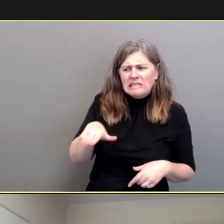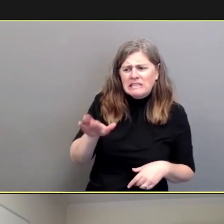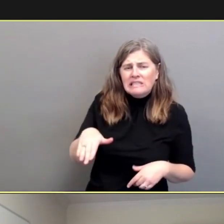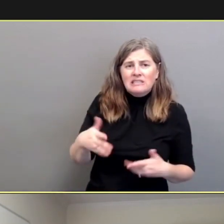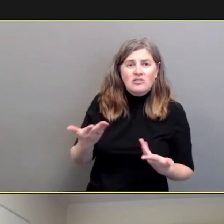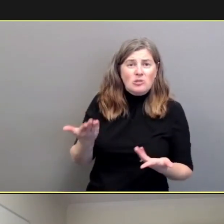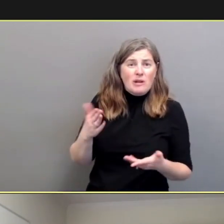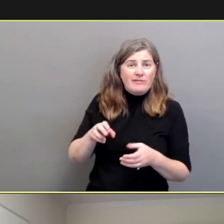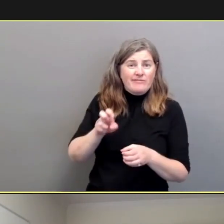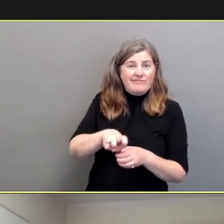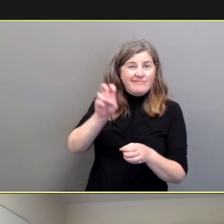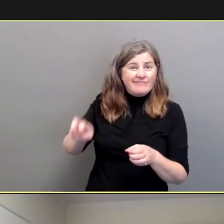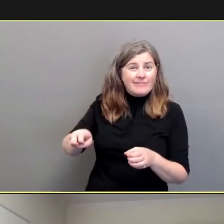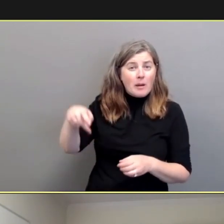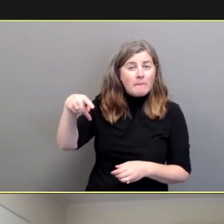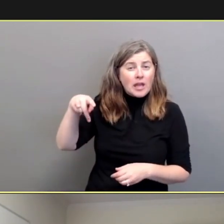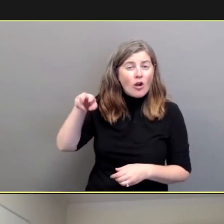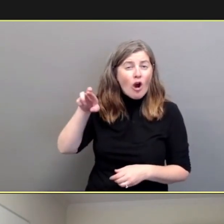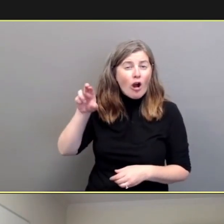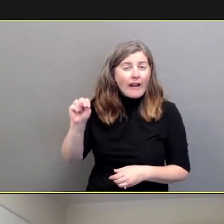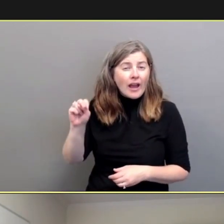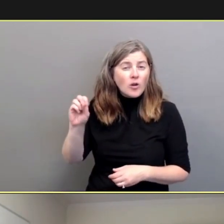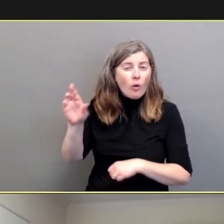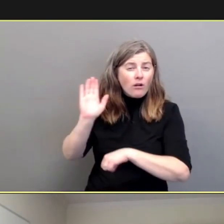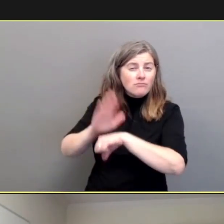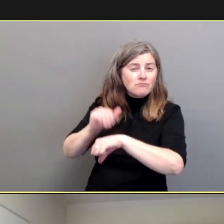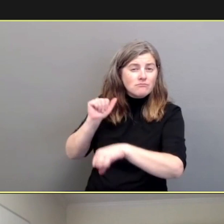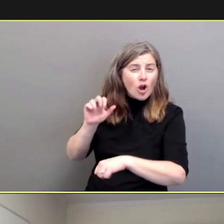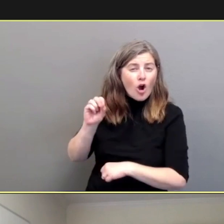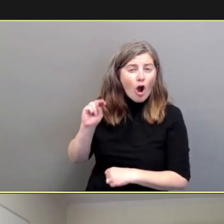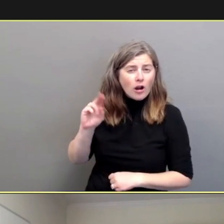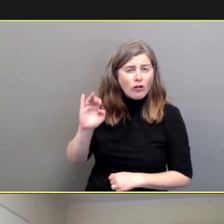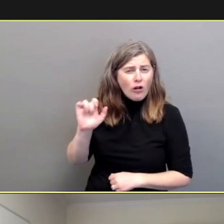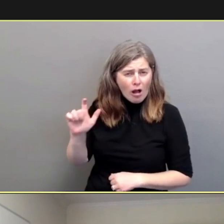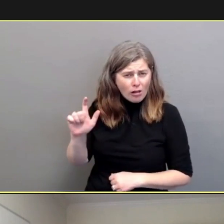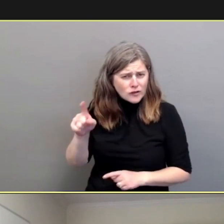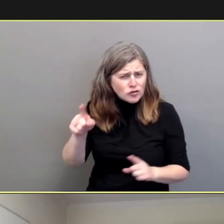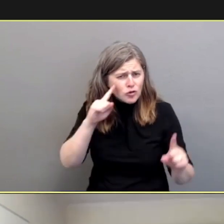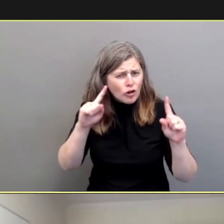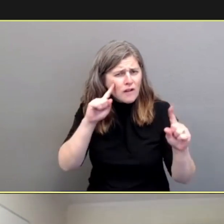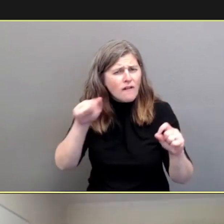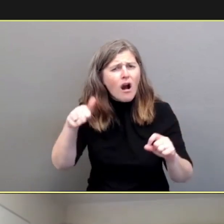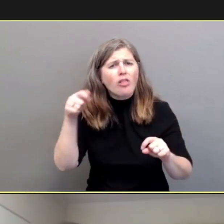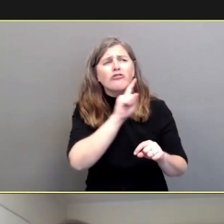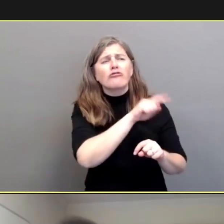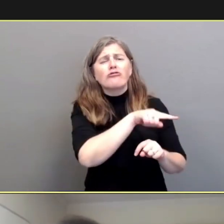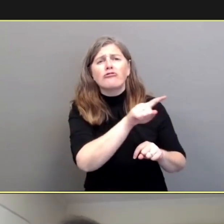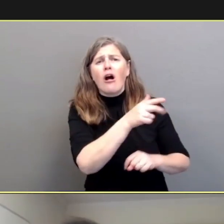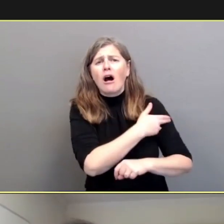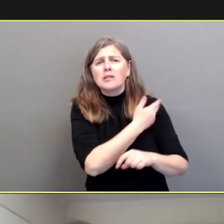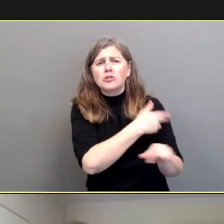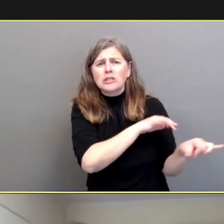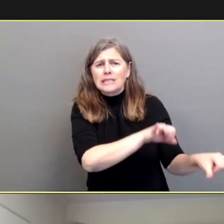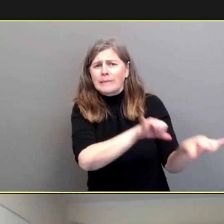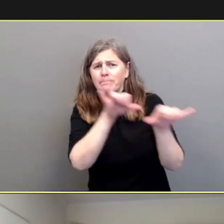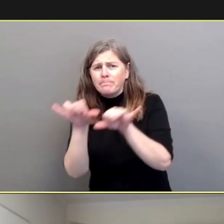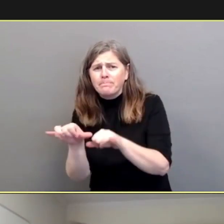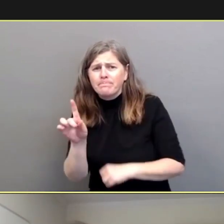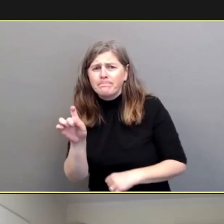on PRN or on-call status. Have you heard of other New Mexico hospitals doing this?